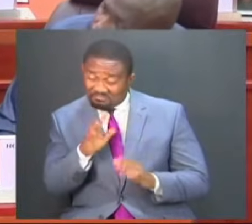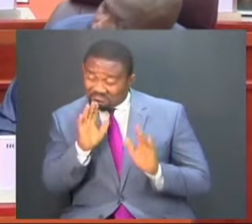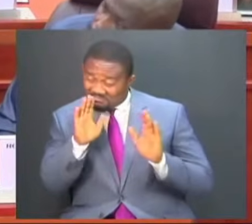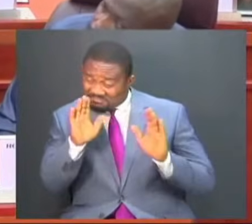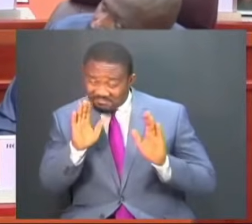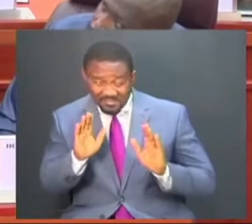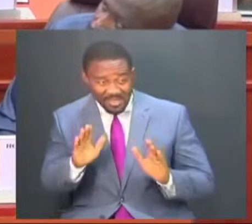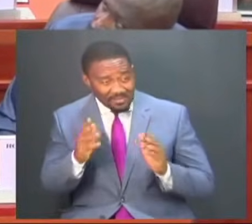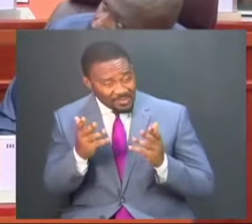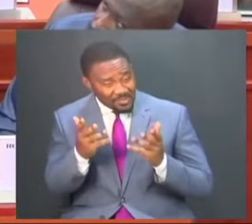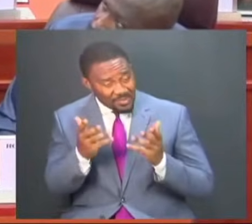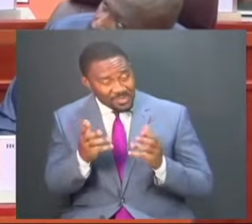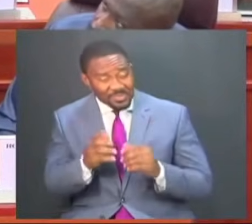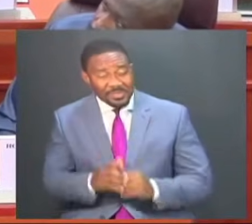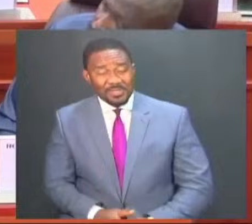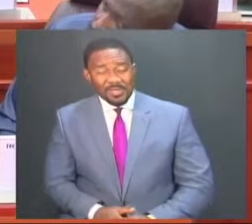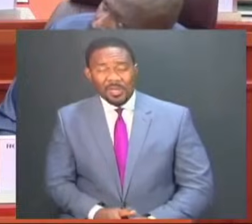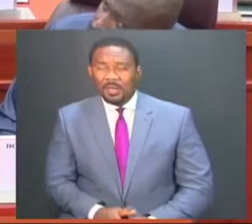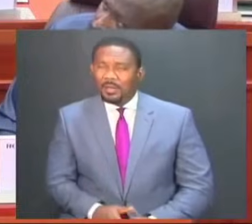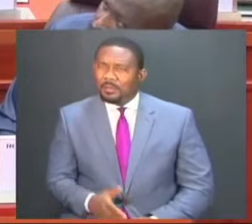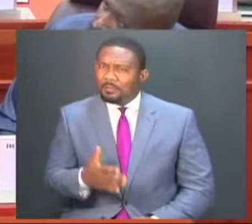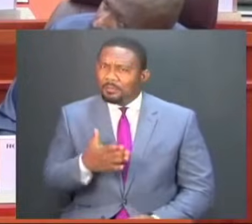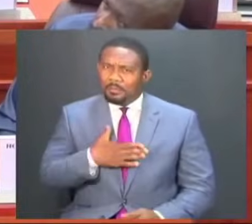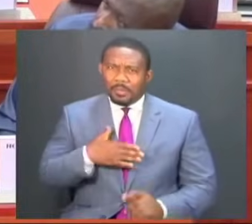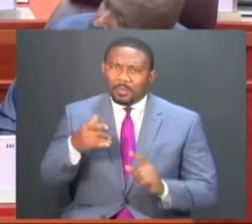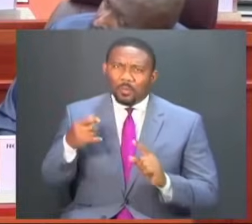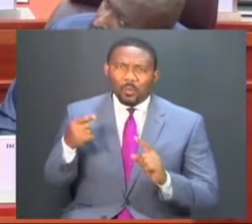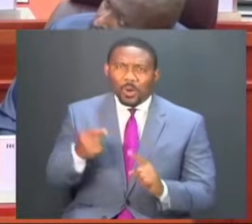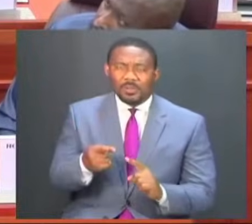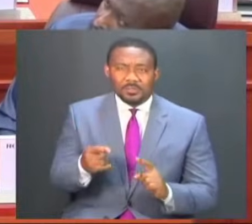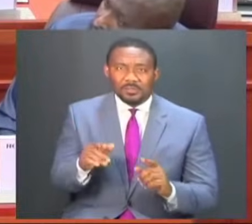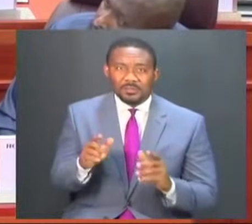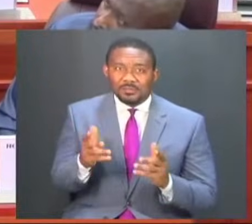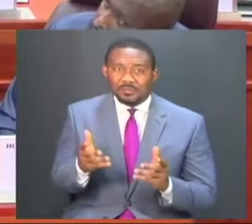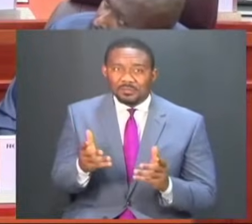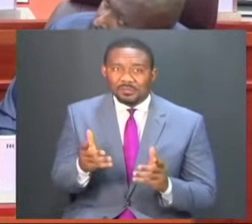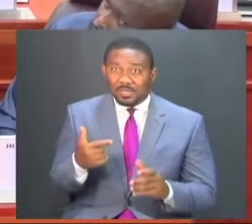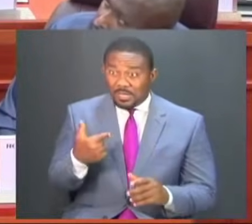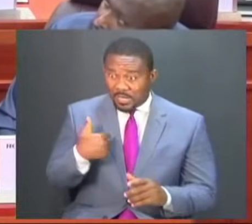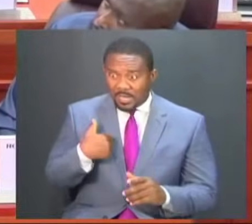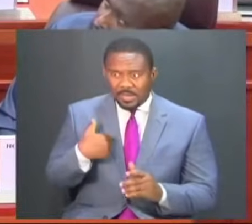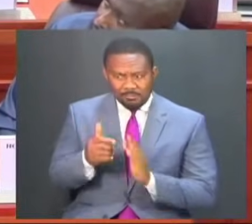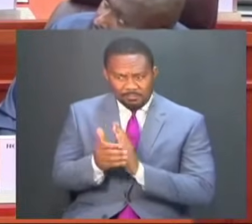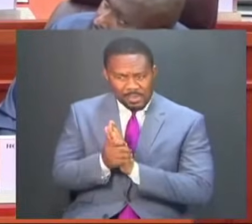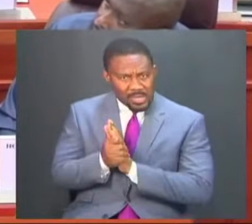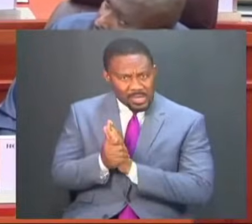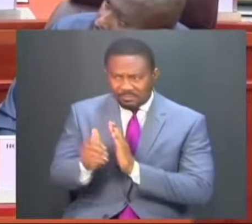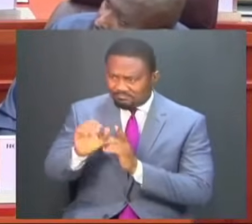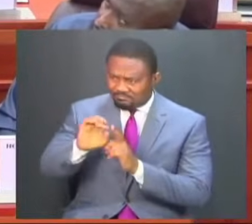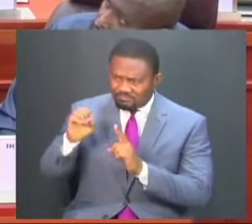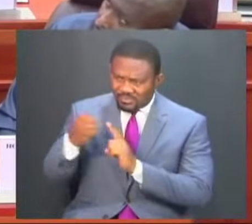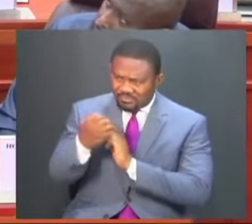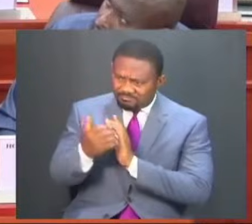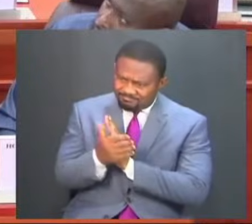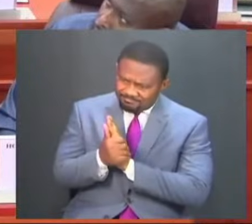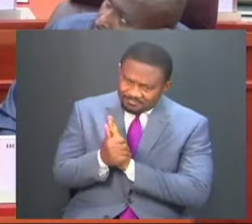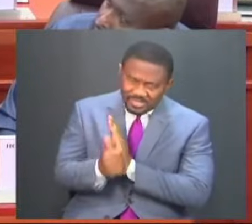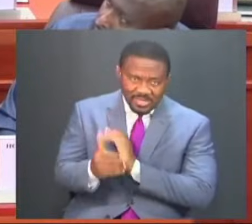as a country. But the point I want to make really is that, Speaker, I am an environmentalist. I know the importance of